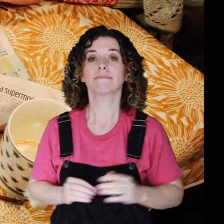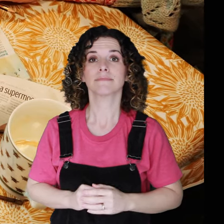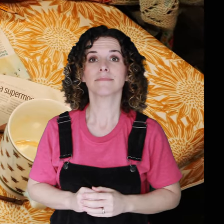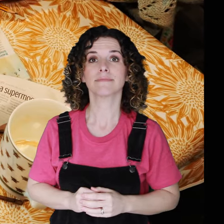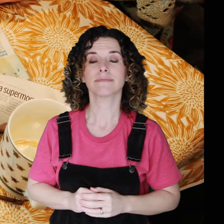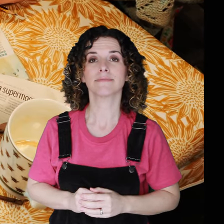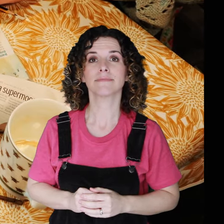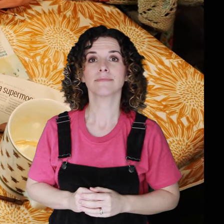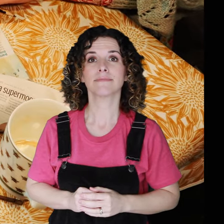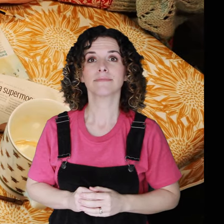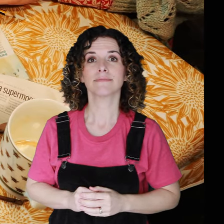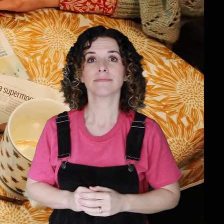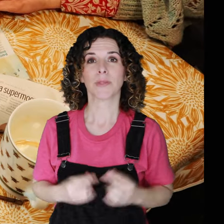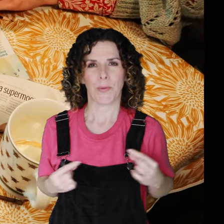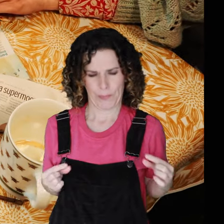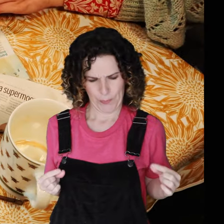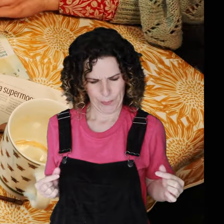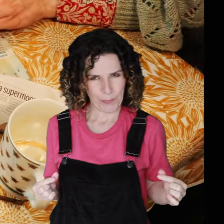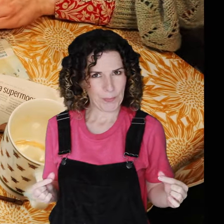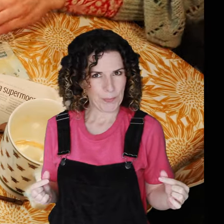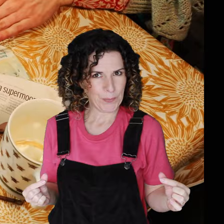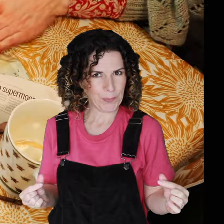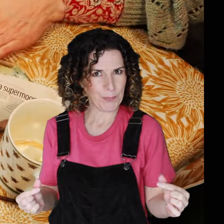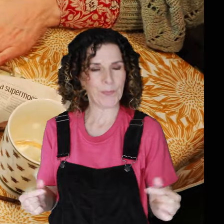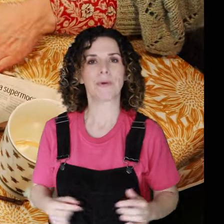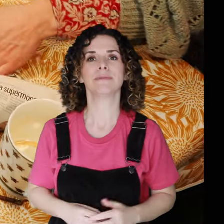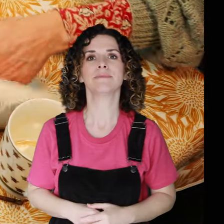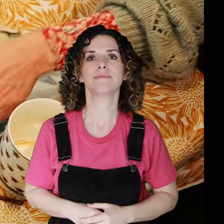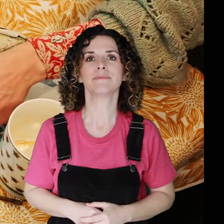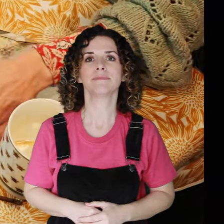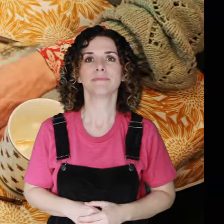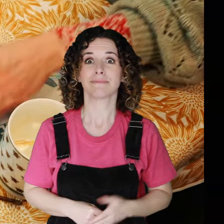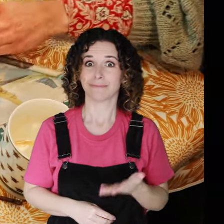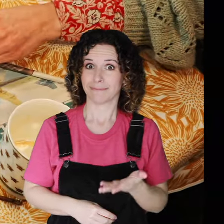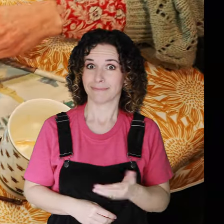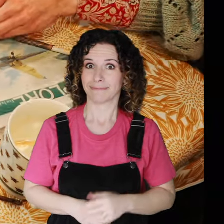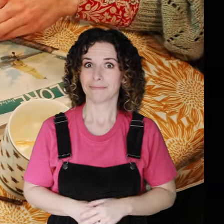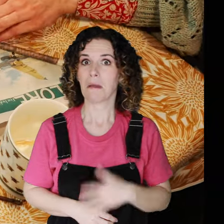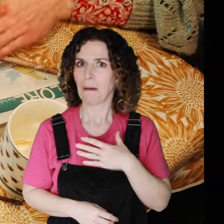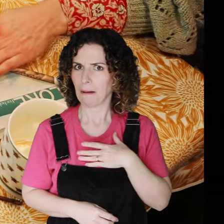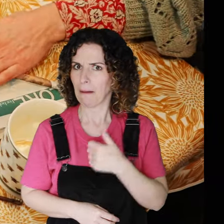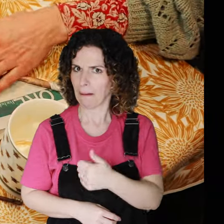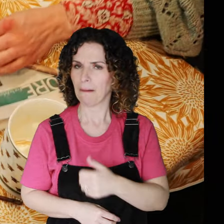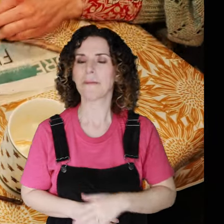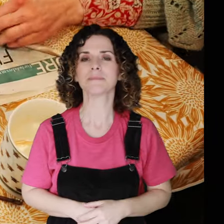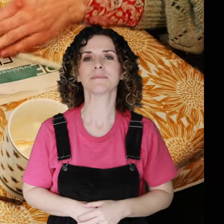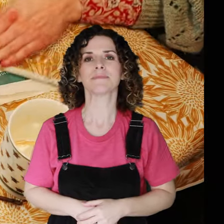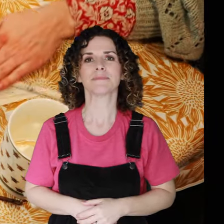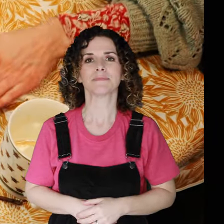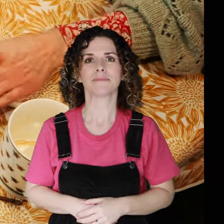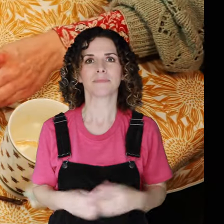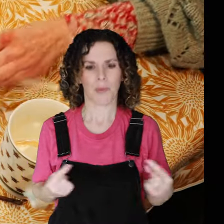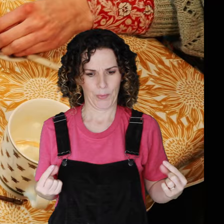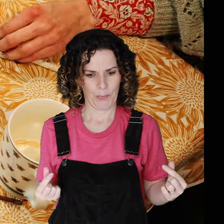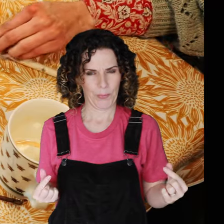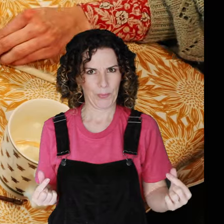that. And I'm going to roll quite tightly round. Like that. Do you see? Oh I see what you mean. That's it. I'm going to make a long